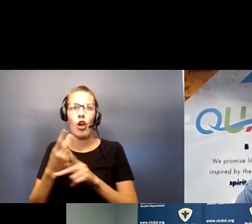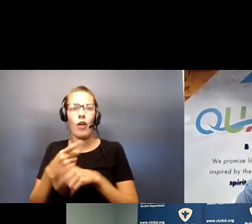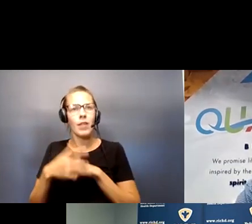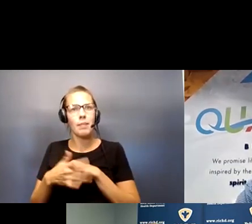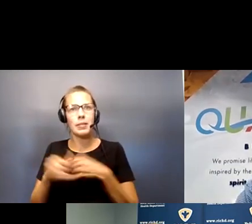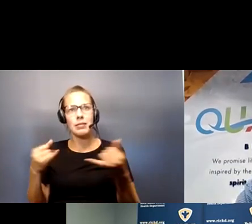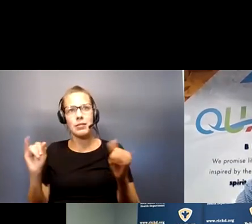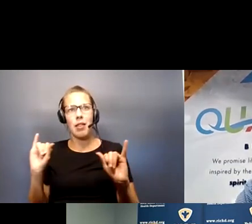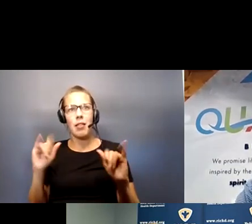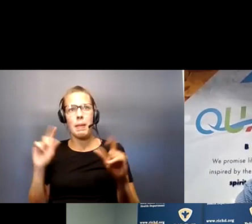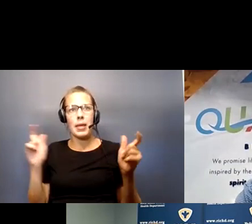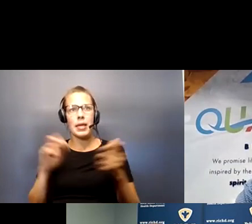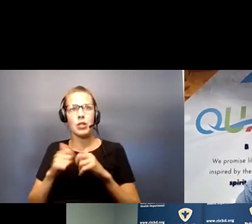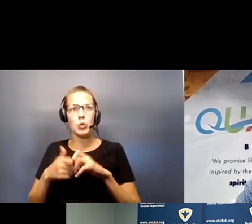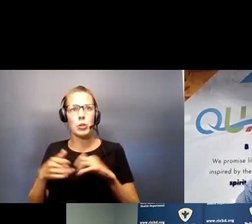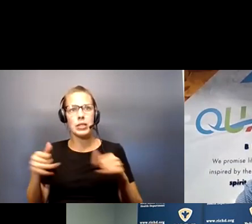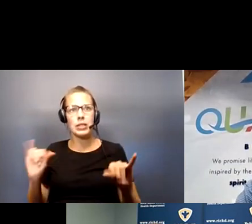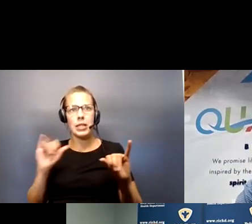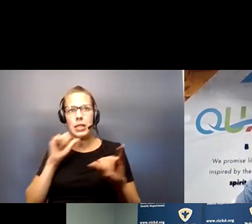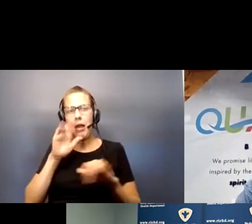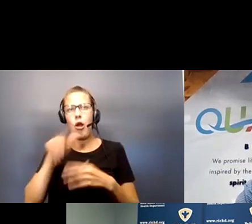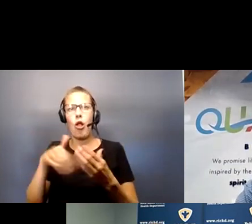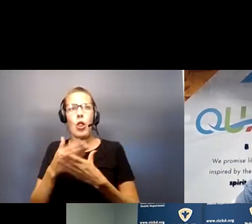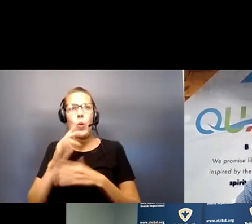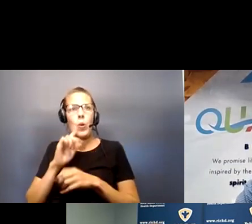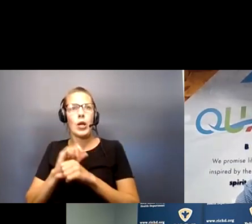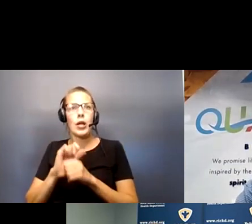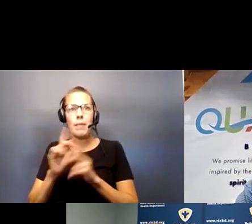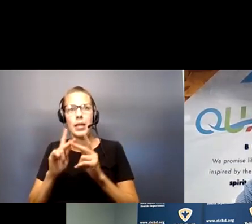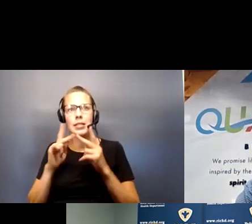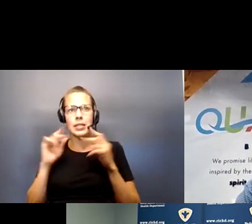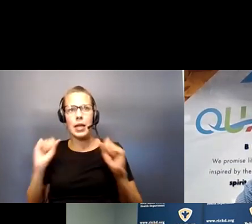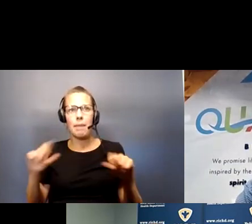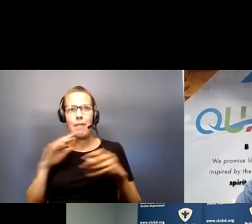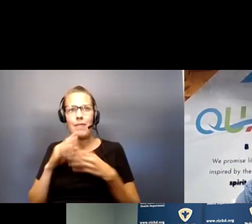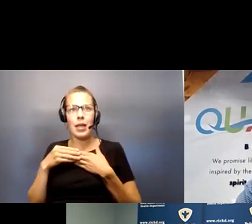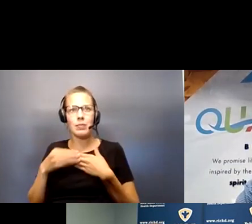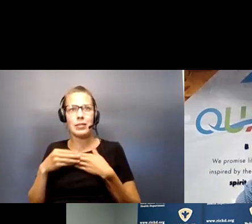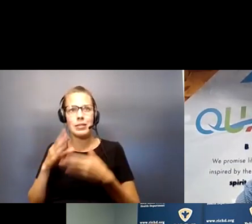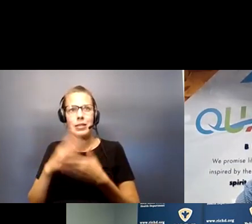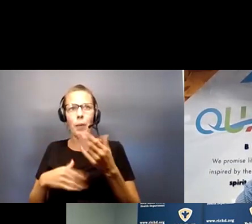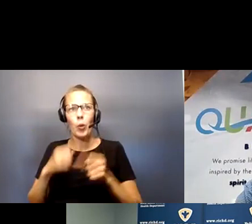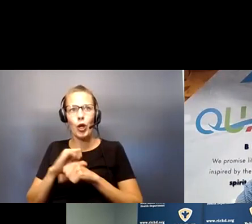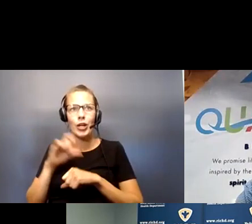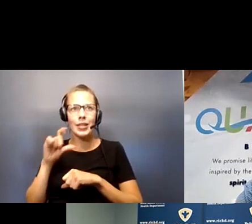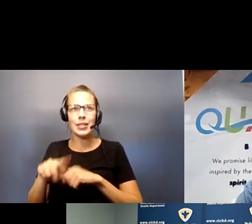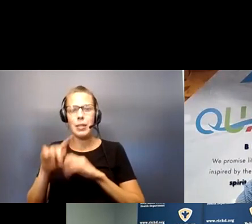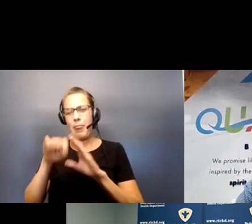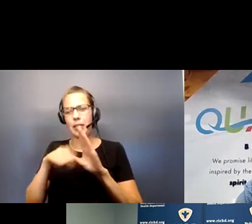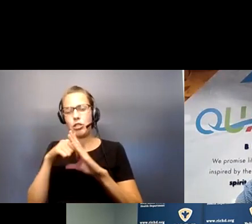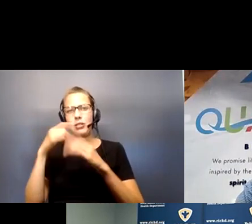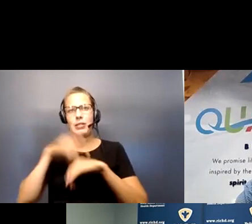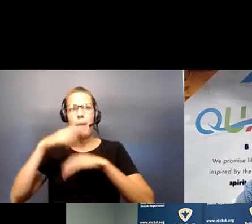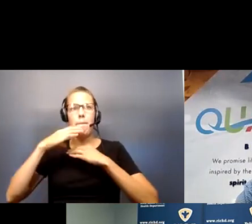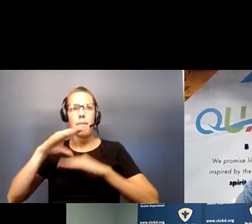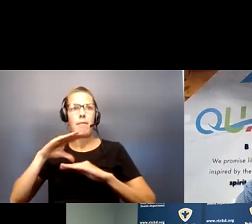to be a big issue, because not all workplaces are able to be flexible. Some work needs to be done at a certain period of time, and